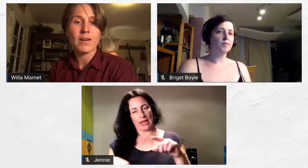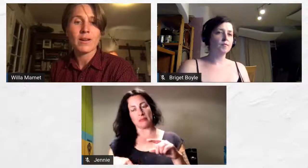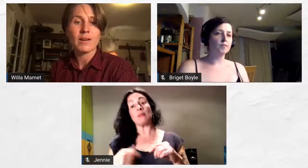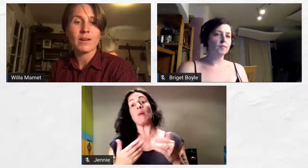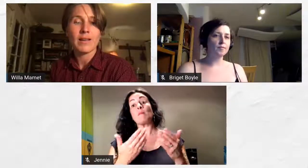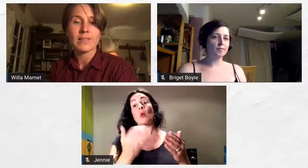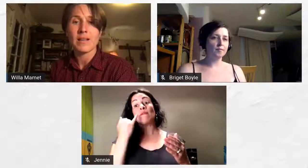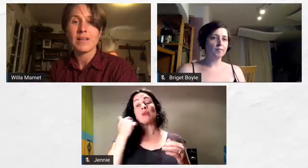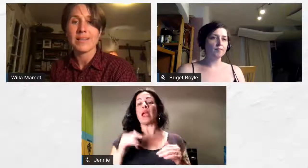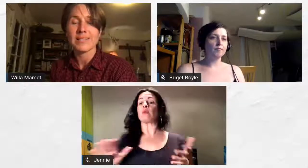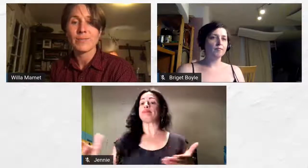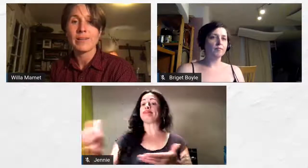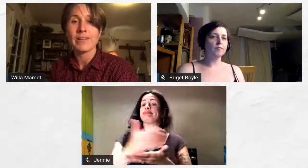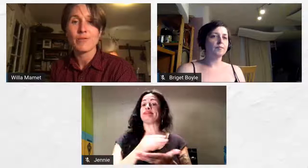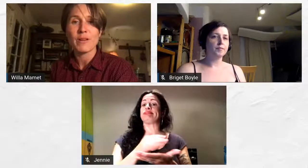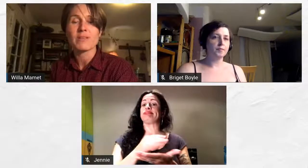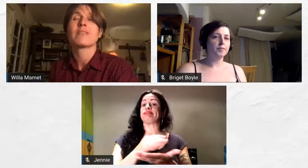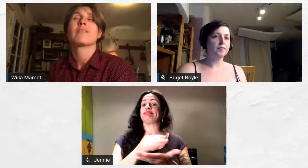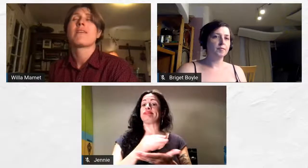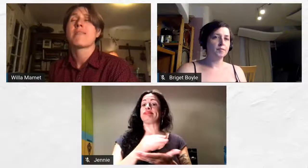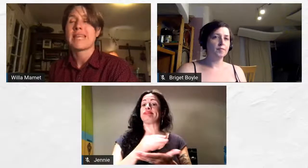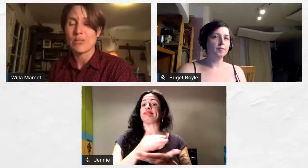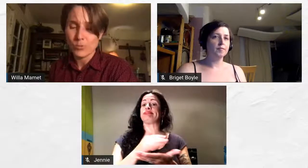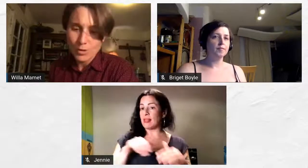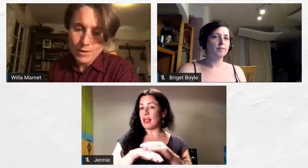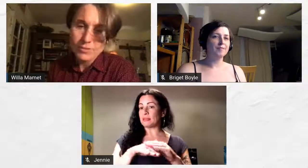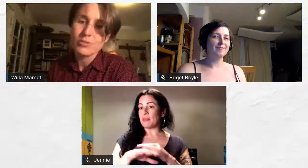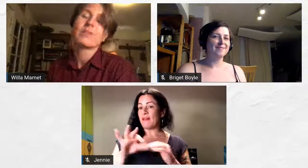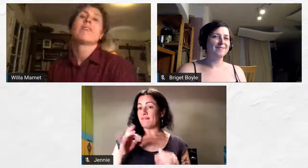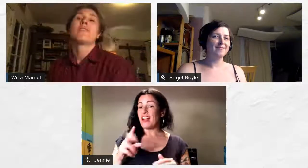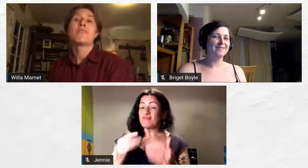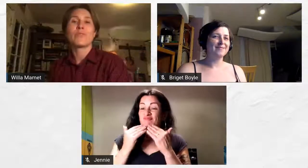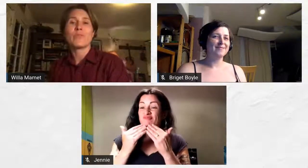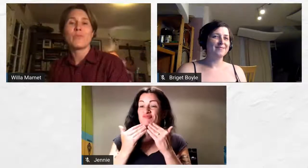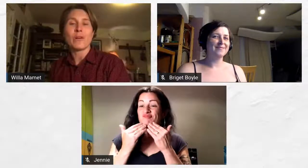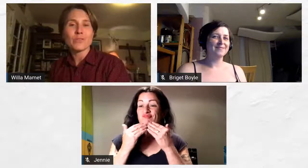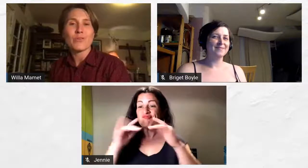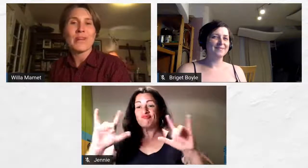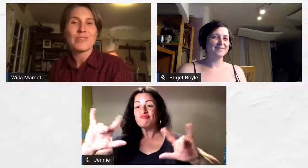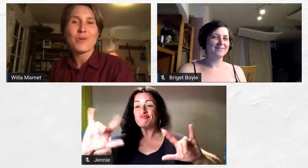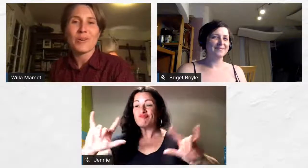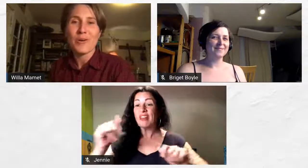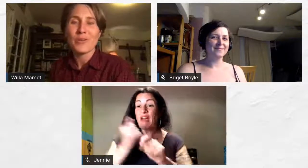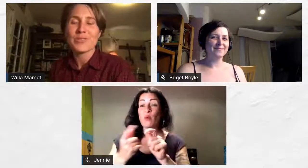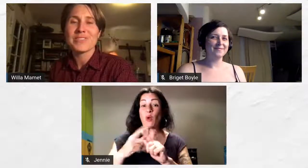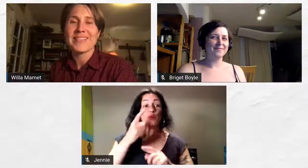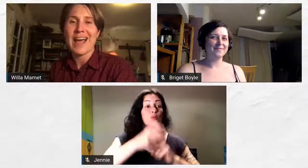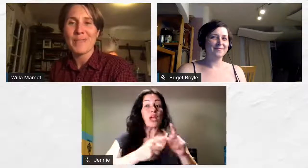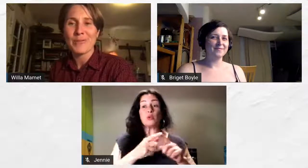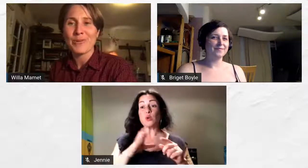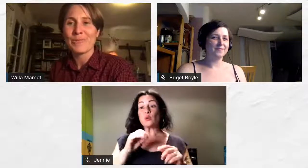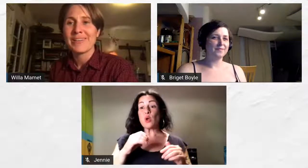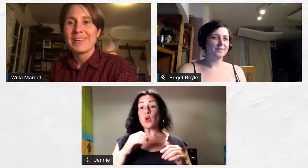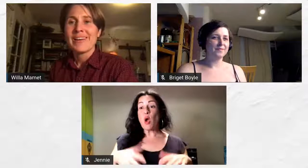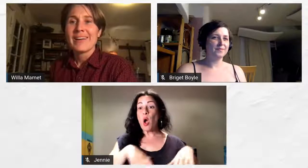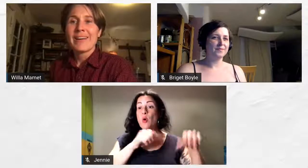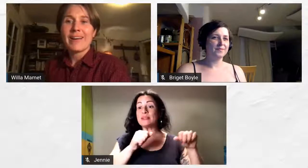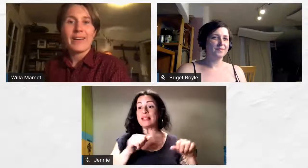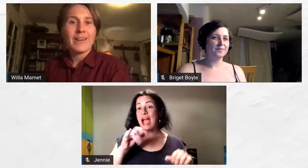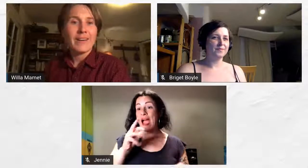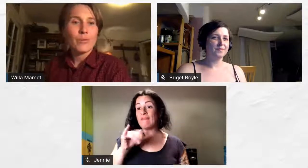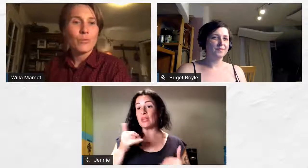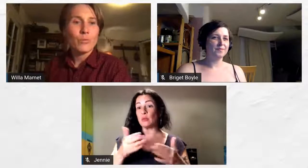our ASL Accessibility Fund. Thank you so much. Those of you who also donate to our co-hosts, the Ivy Room,